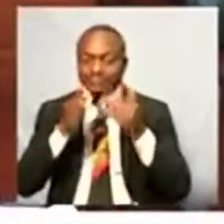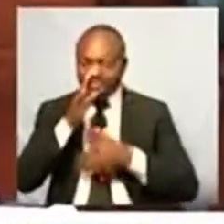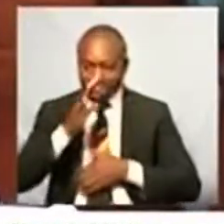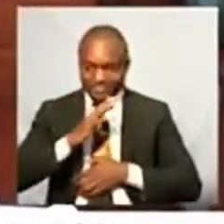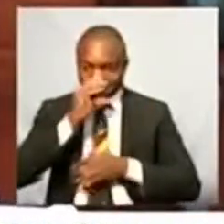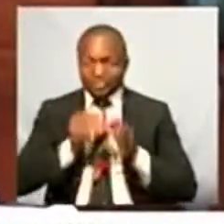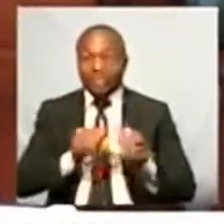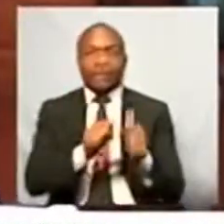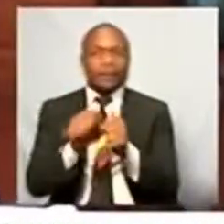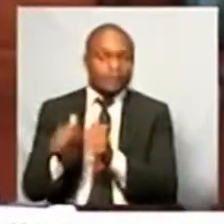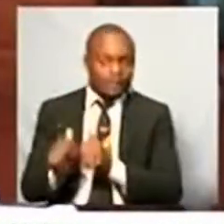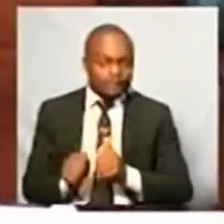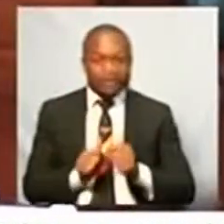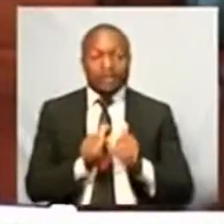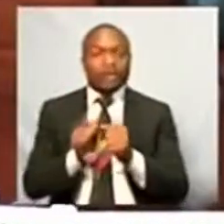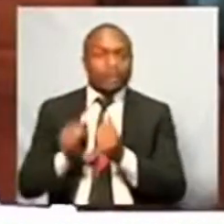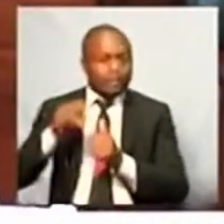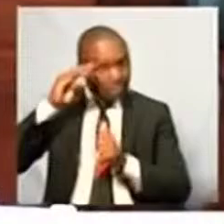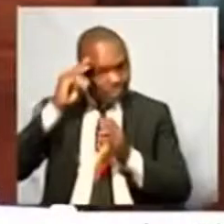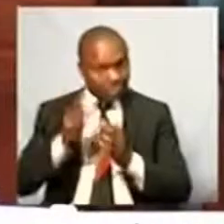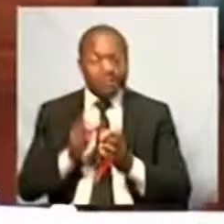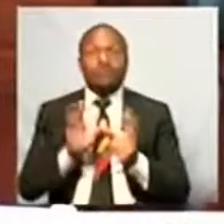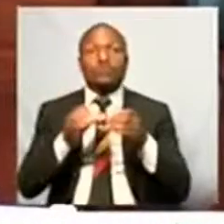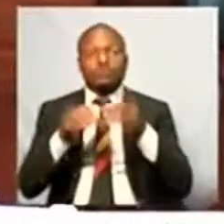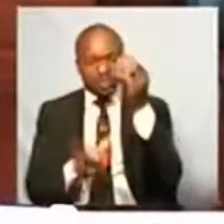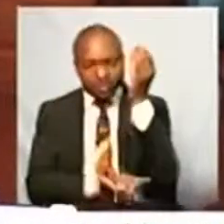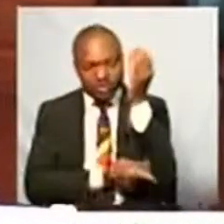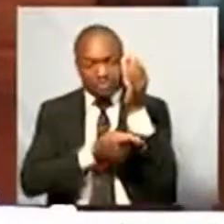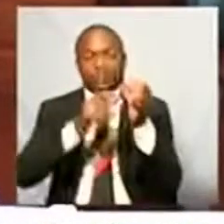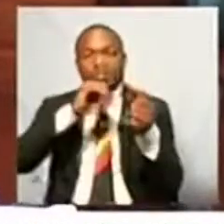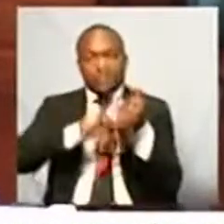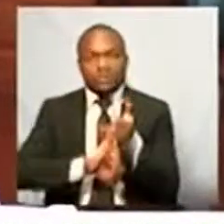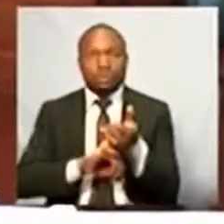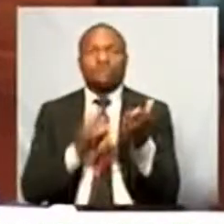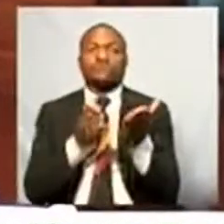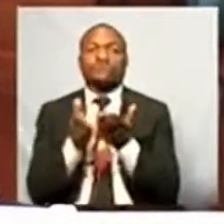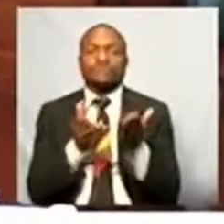The Acting Minister of Community Development and Social Services.